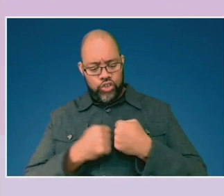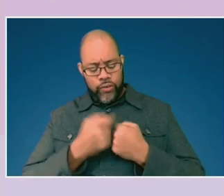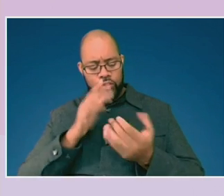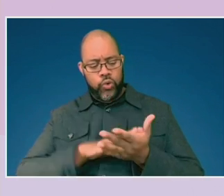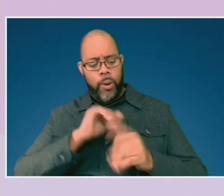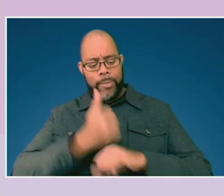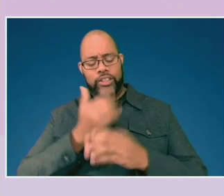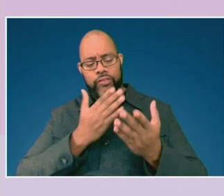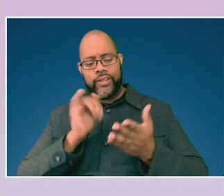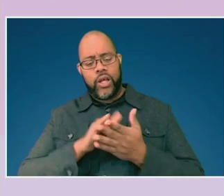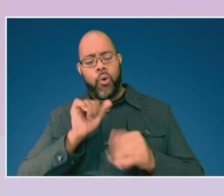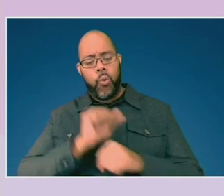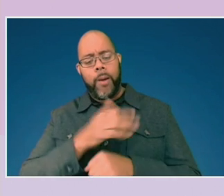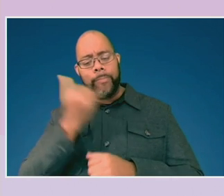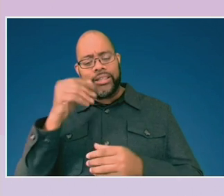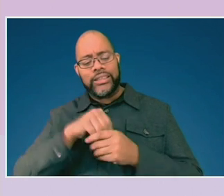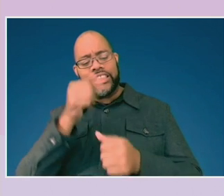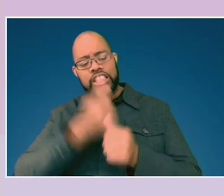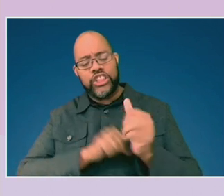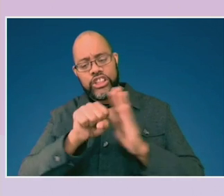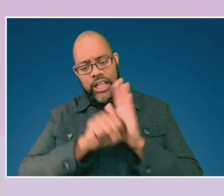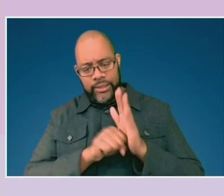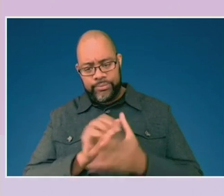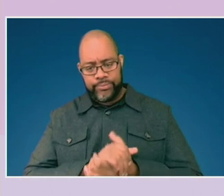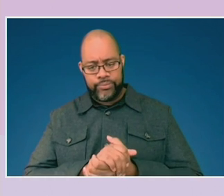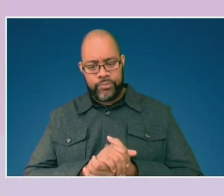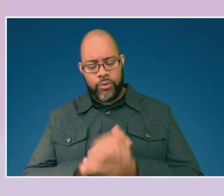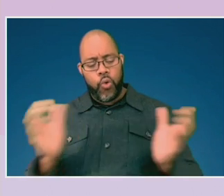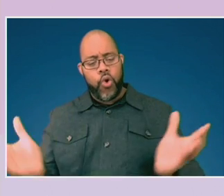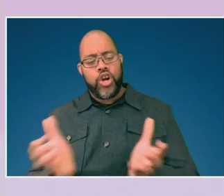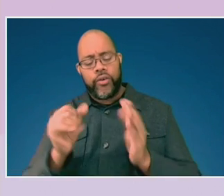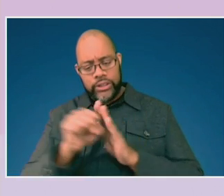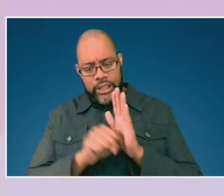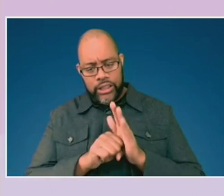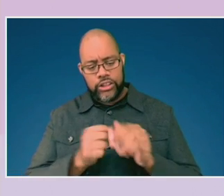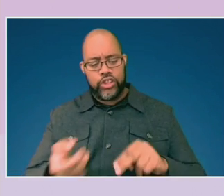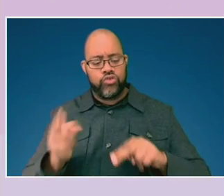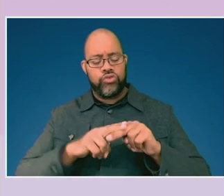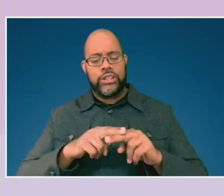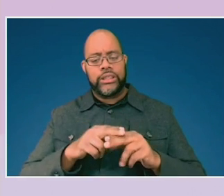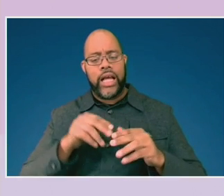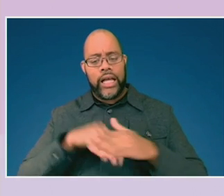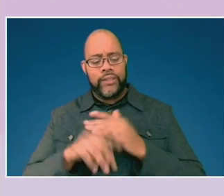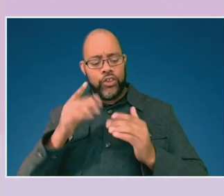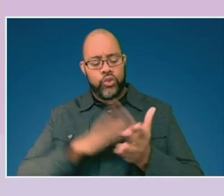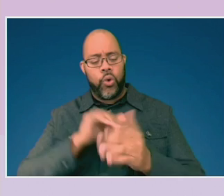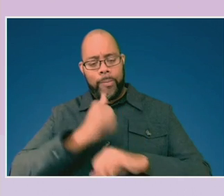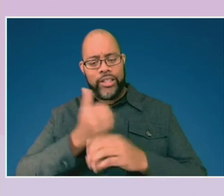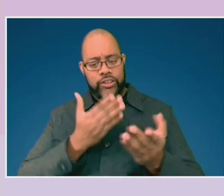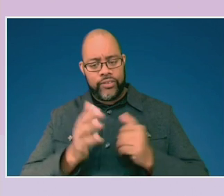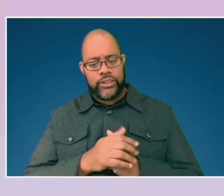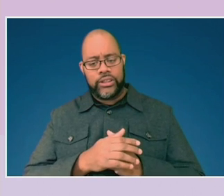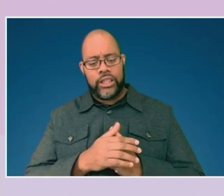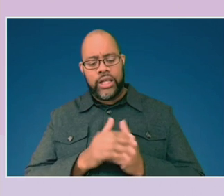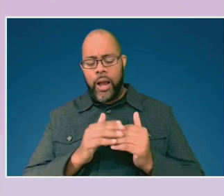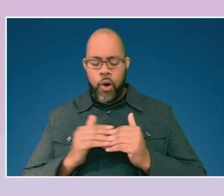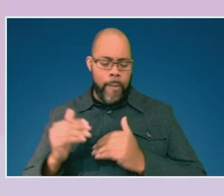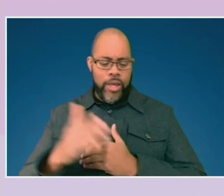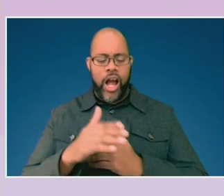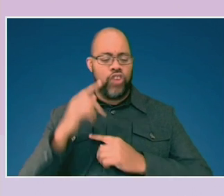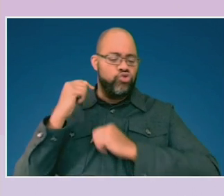services that will work best in each state. We encourage states to increase access for school-based services and move beyond that